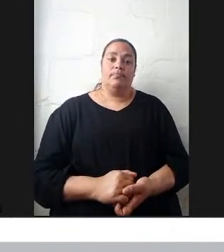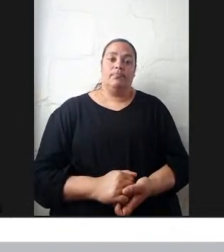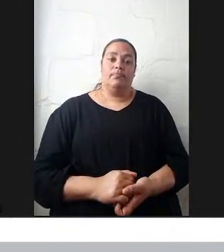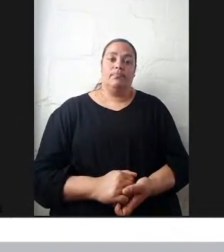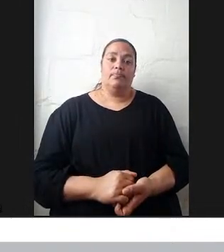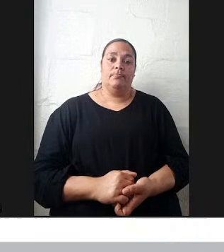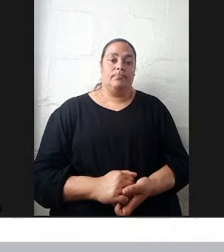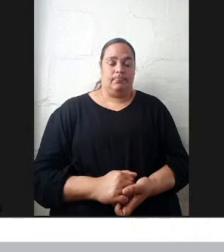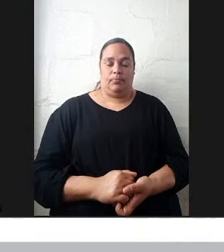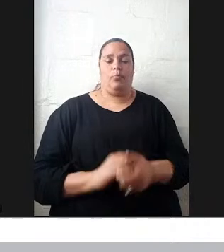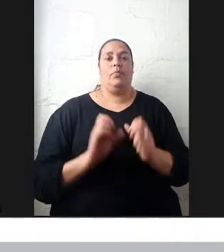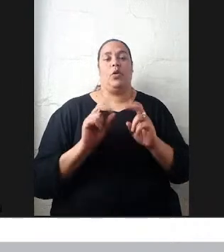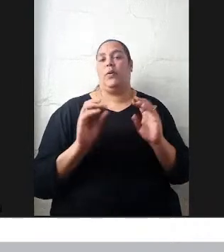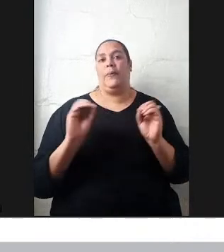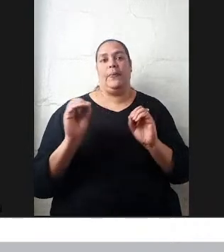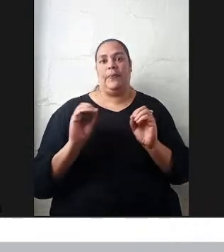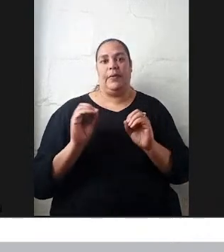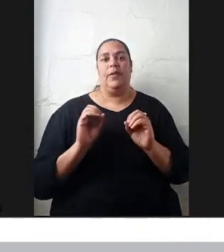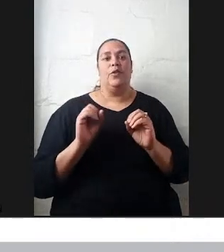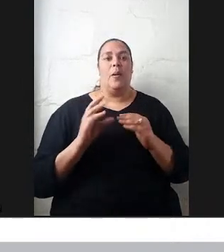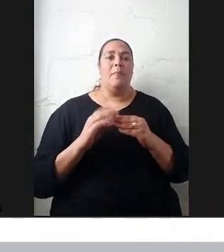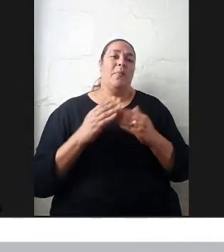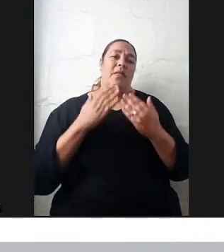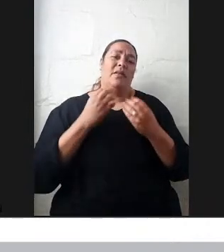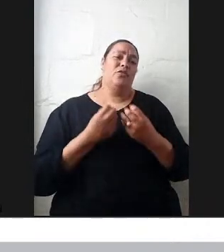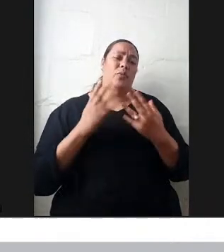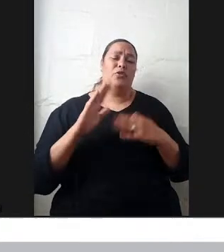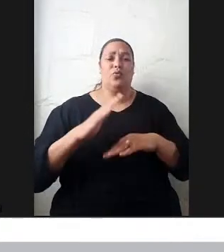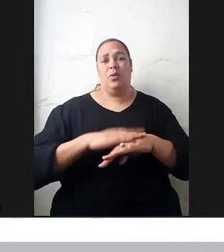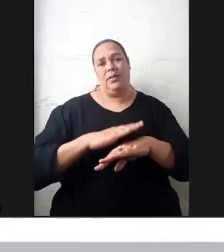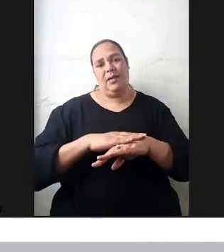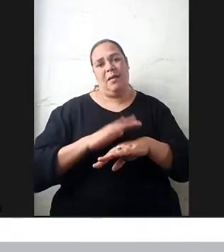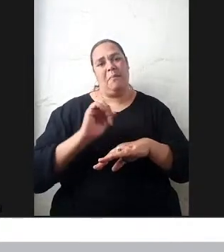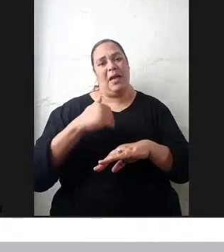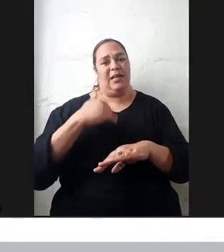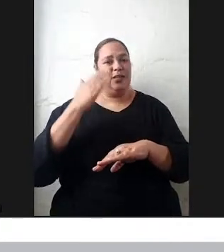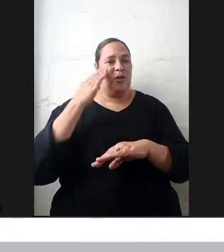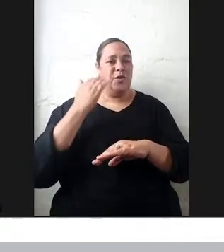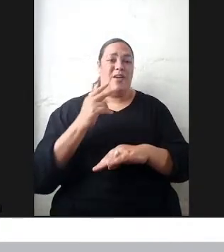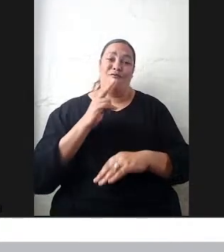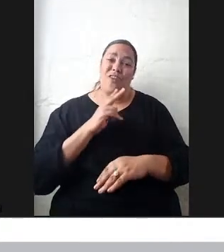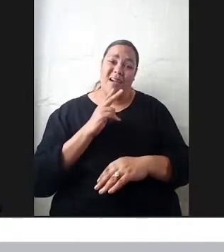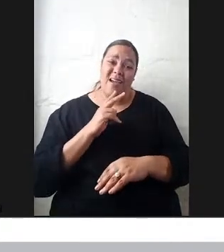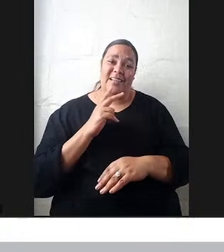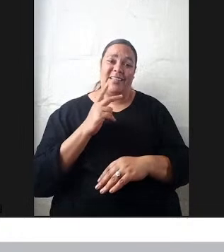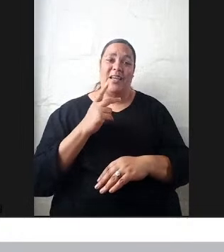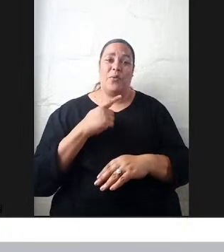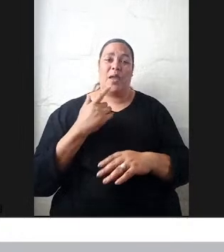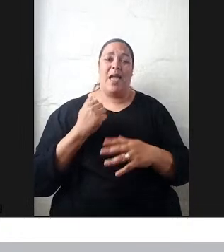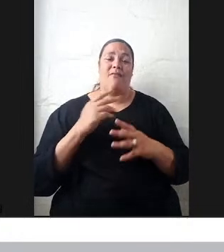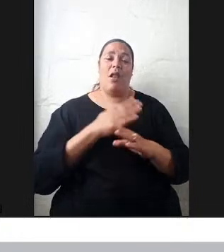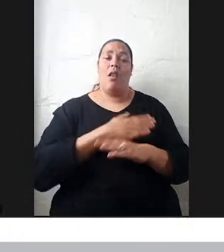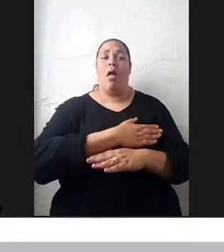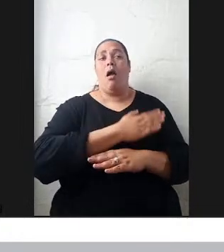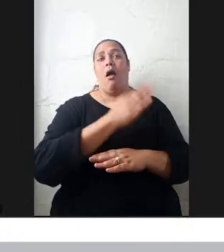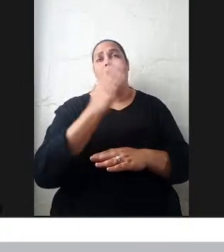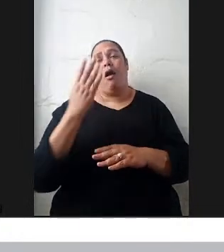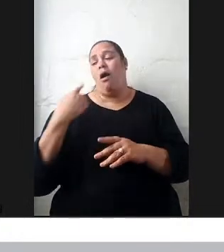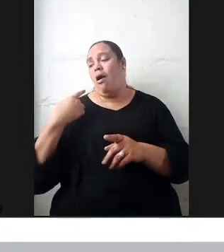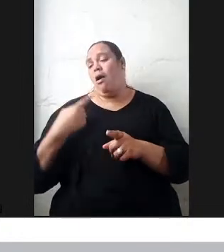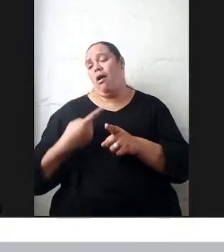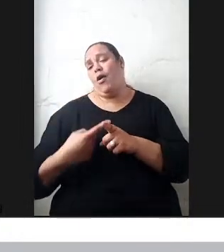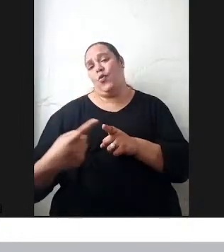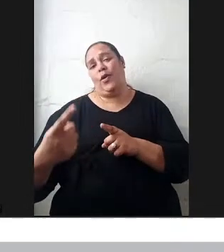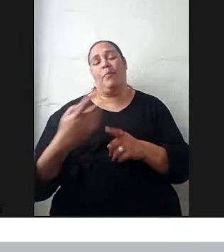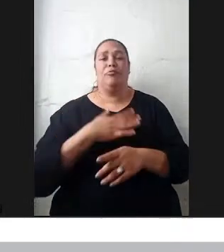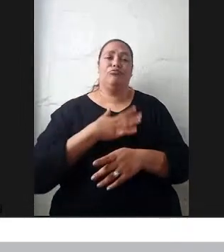Okay, none. Members, thank you so much for your time. I know it's Friday. We've probably all had a very, very long week, and I appreciate your inputs